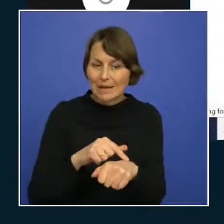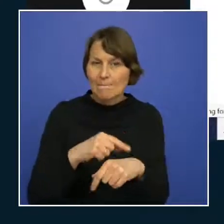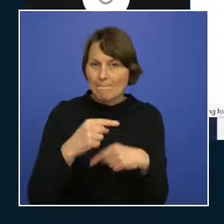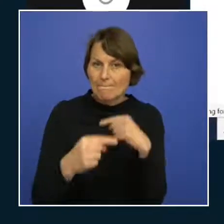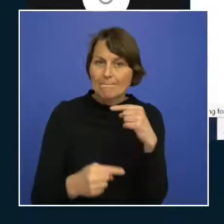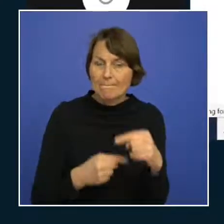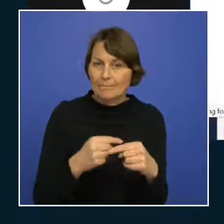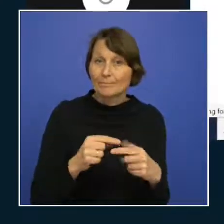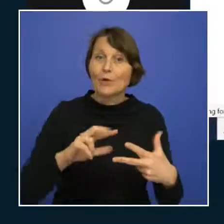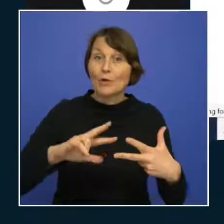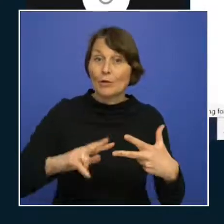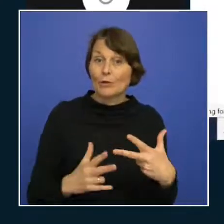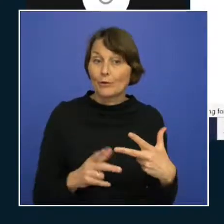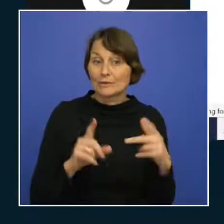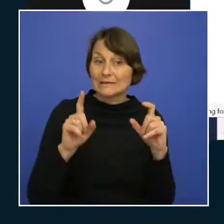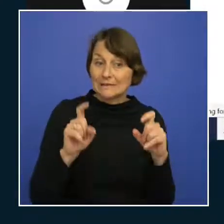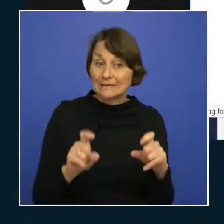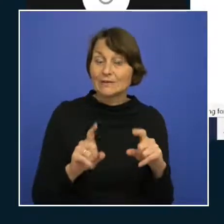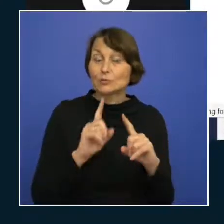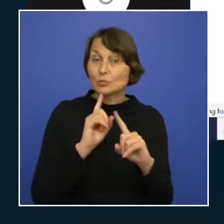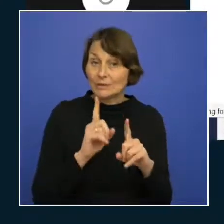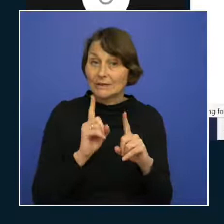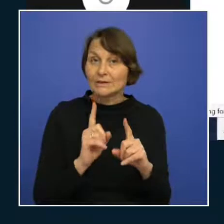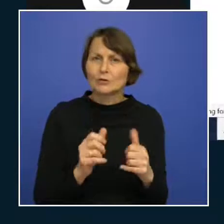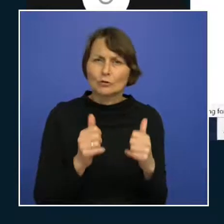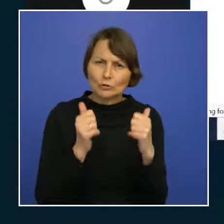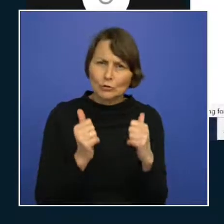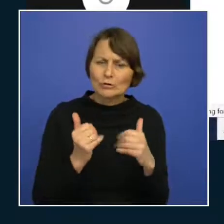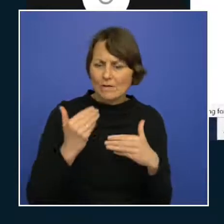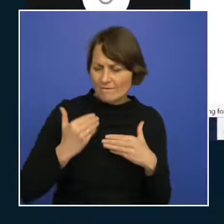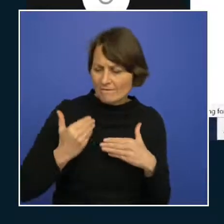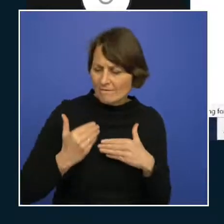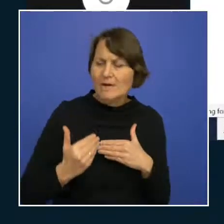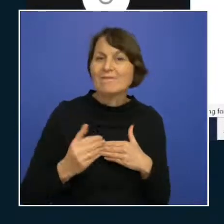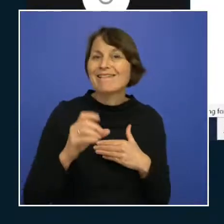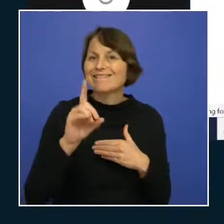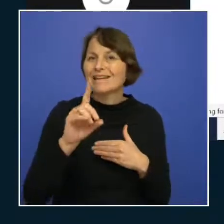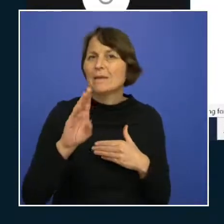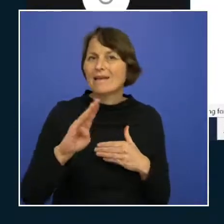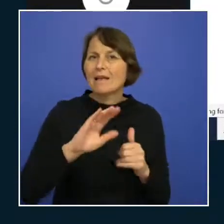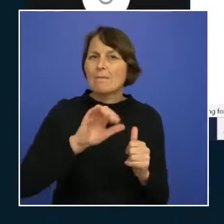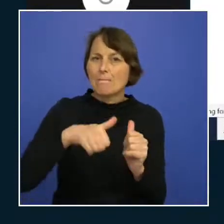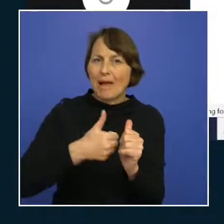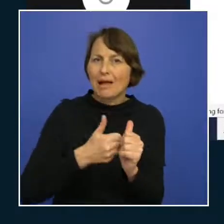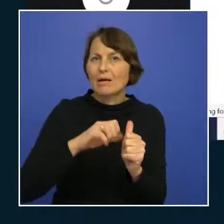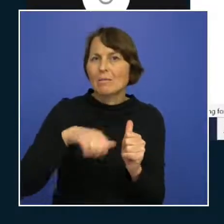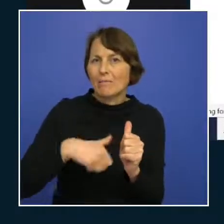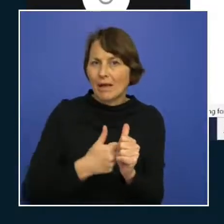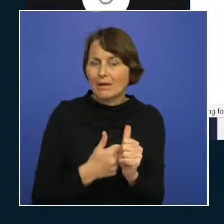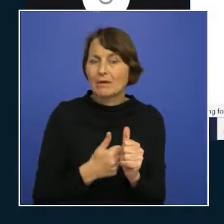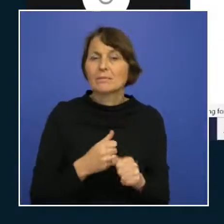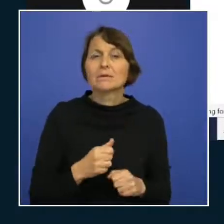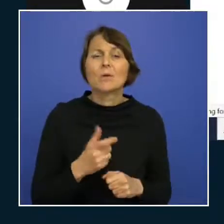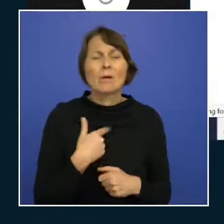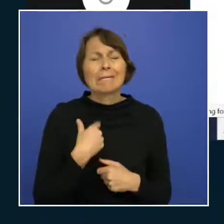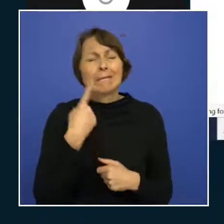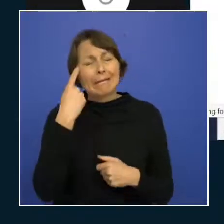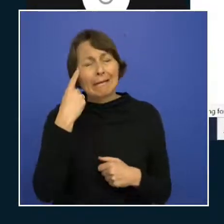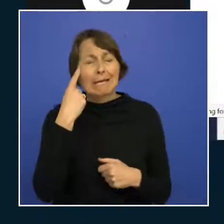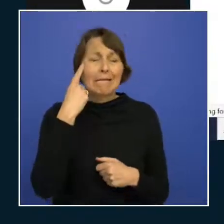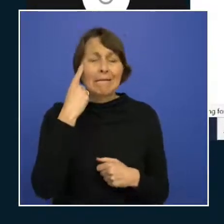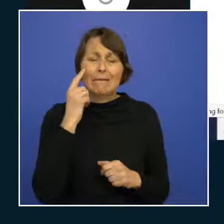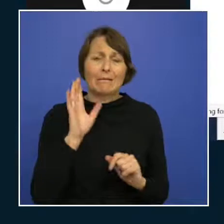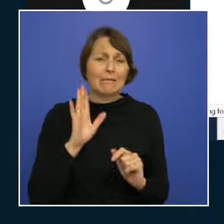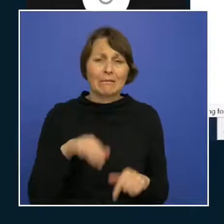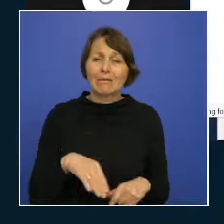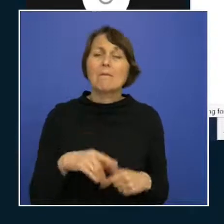we needed really, really frequent database backups, and we did not want to think about it. So that's also one of the things that we took